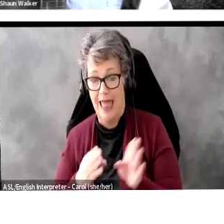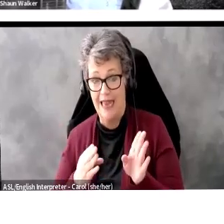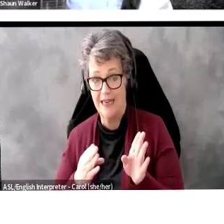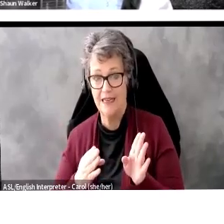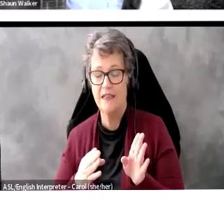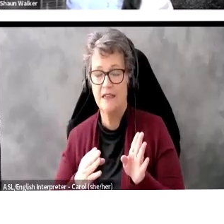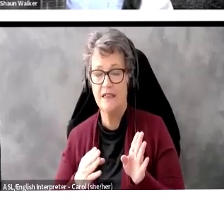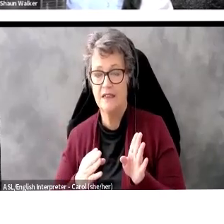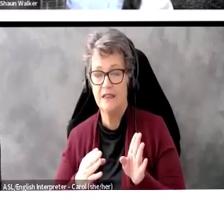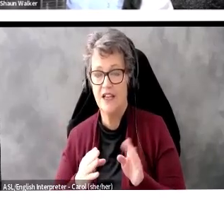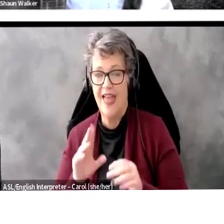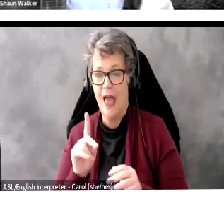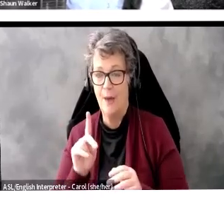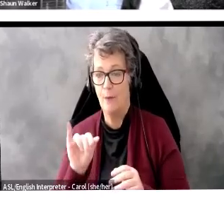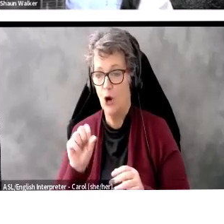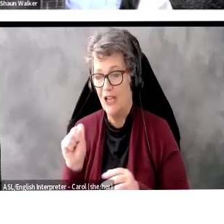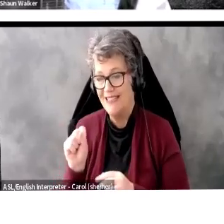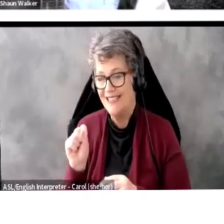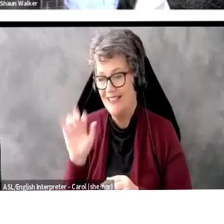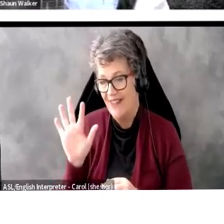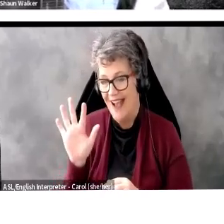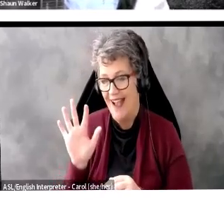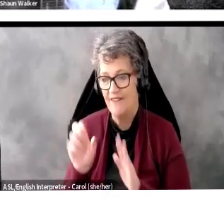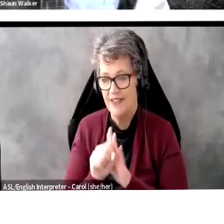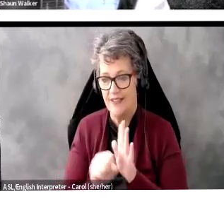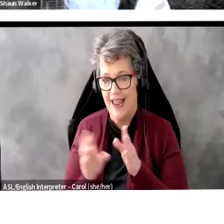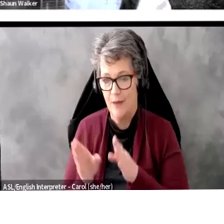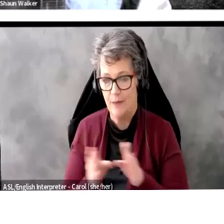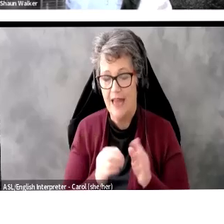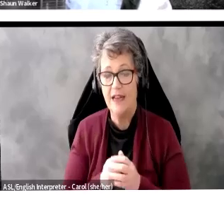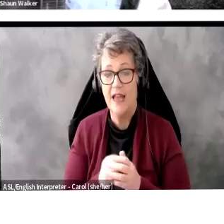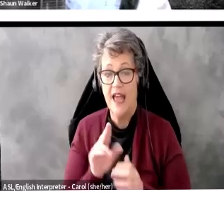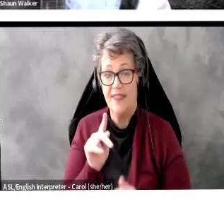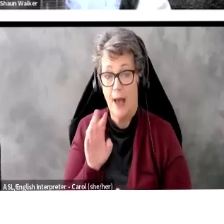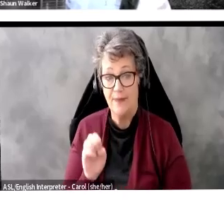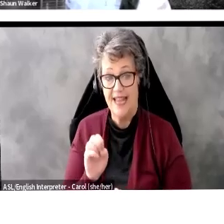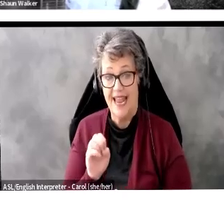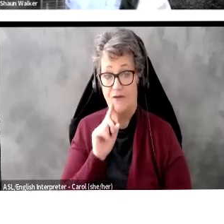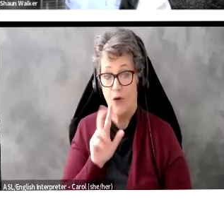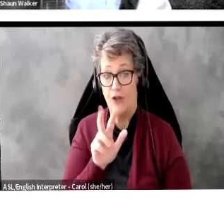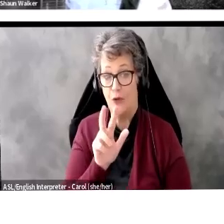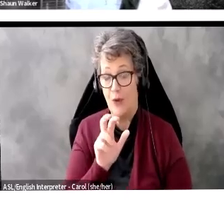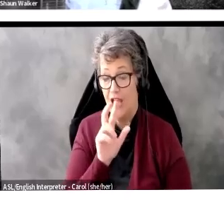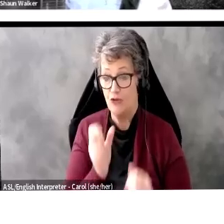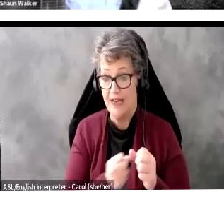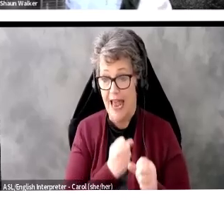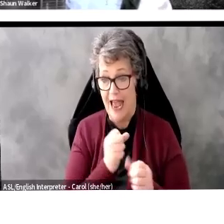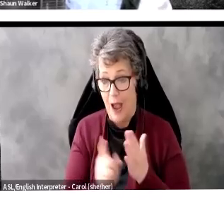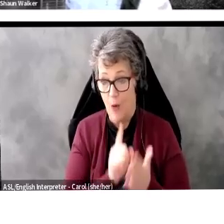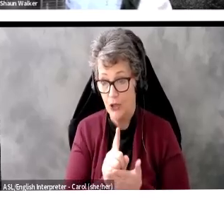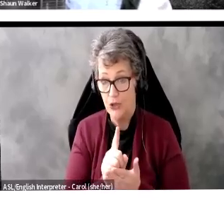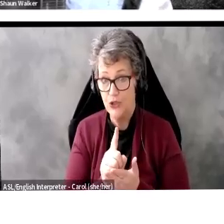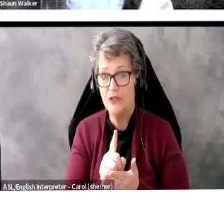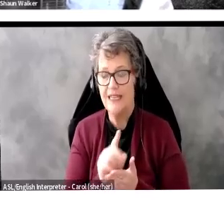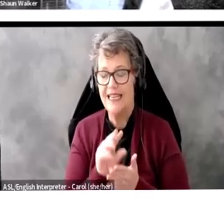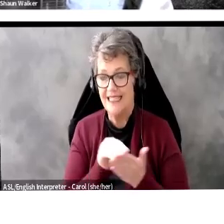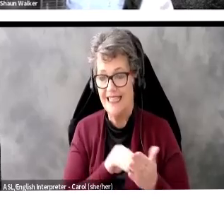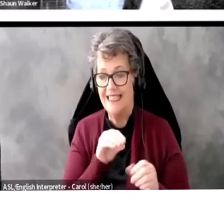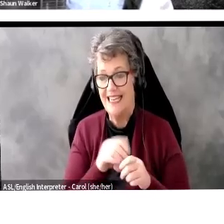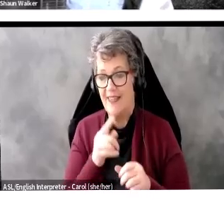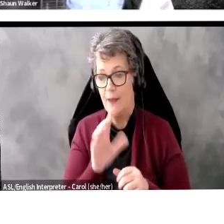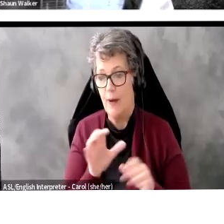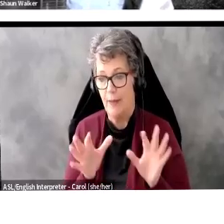see that detailed there. The update for the 300 hours is listed in the